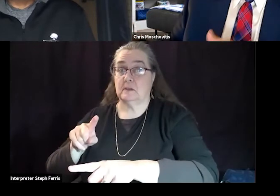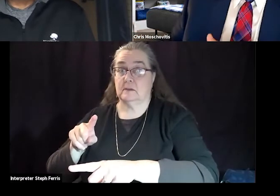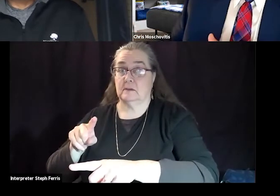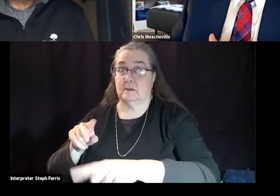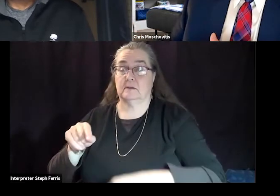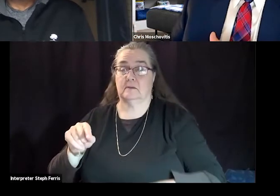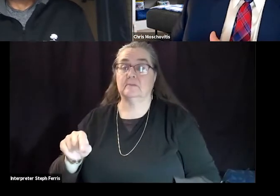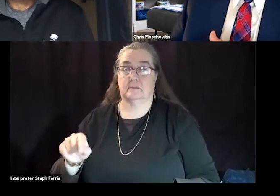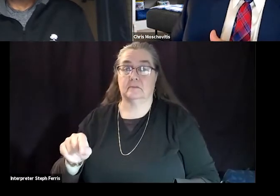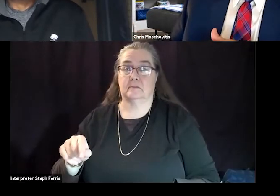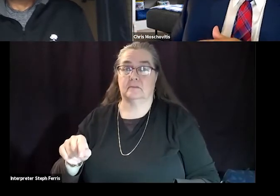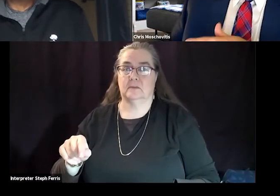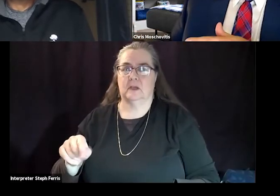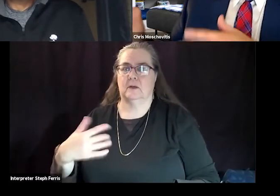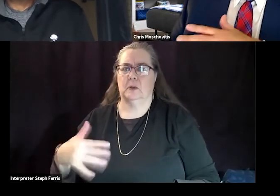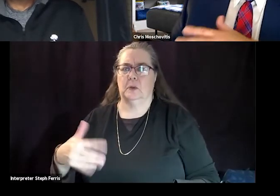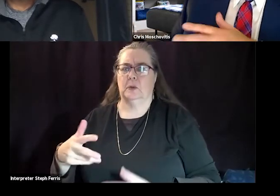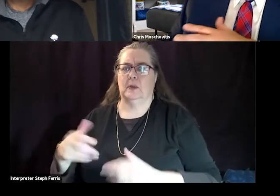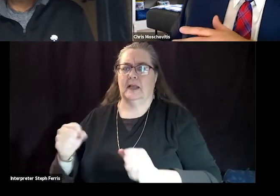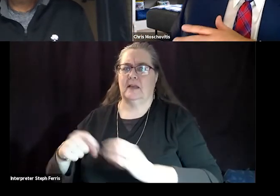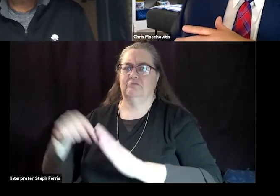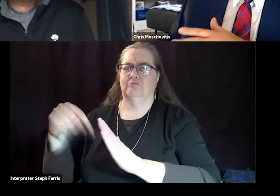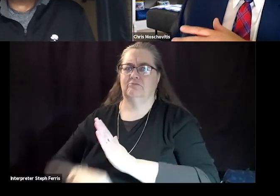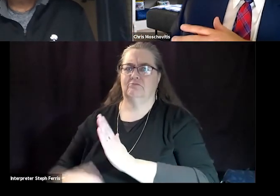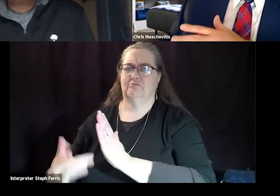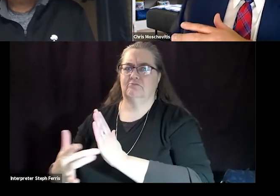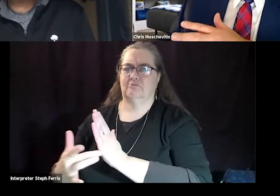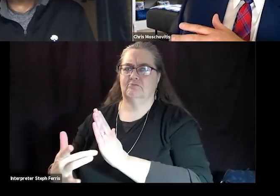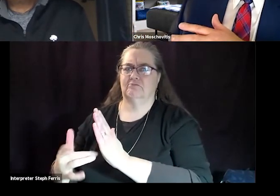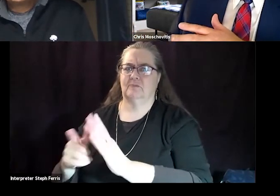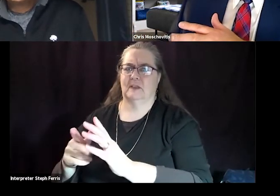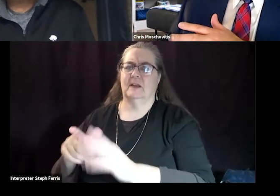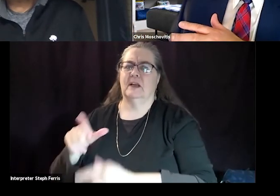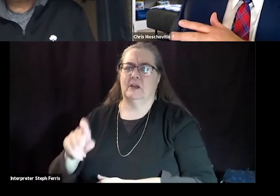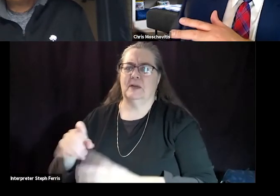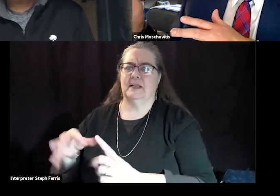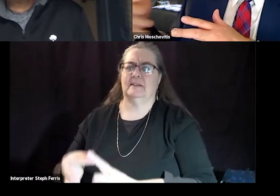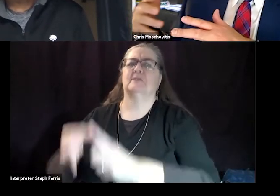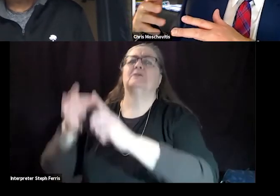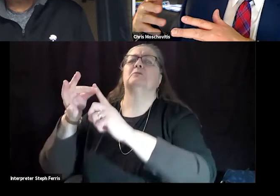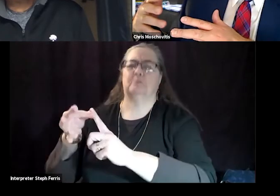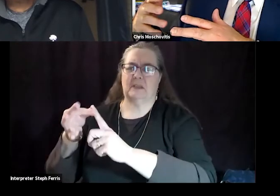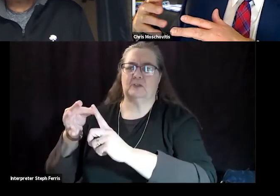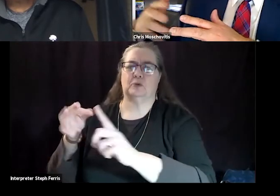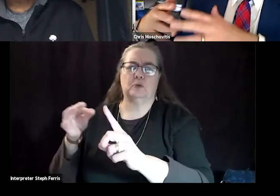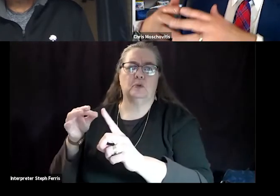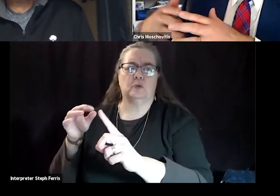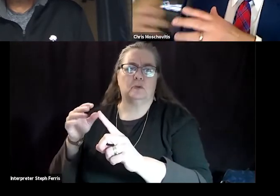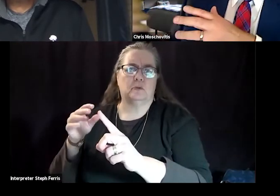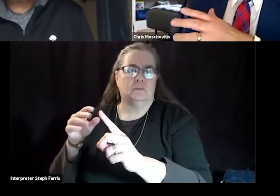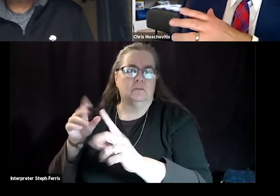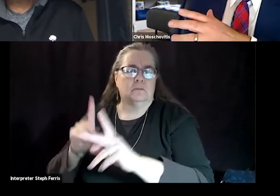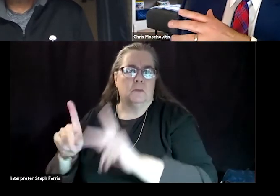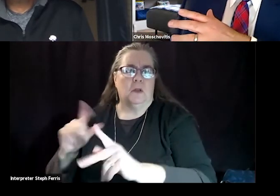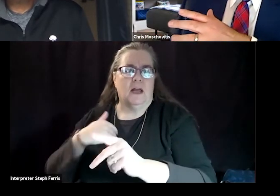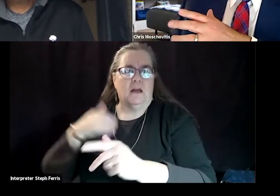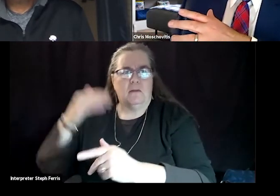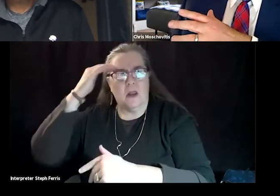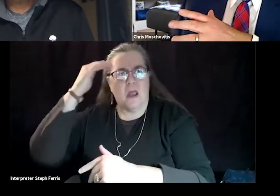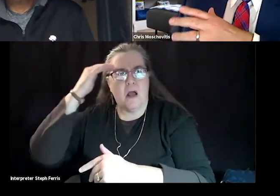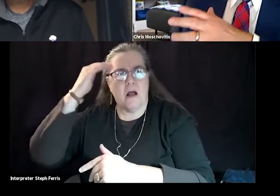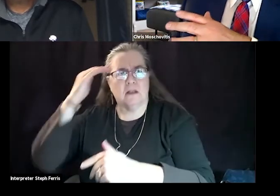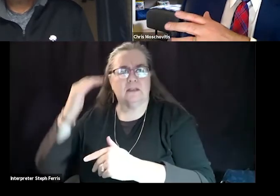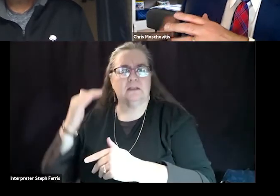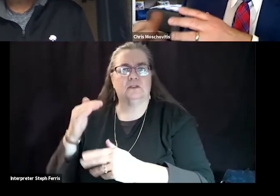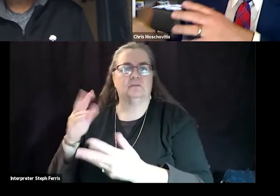get extraordinarily technical, and you will need specialized surgeons to help you out with that, but even if you're not one of the